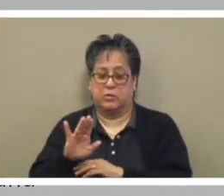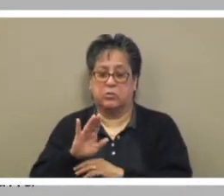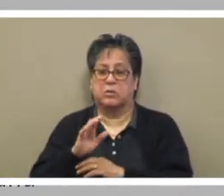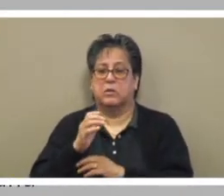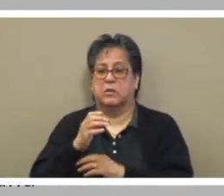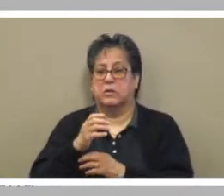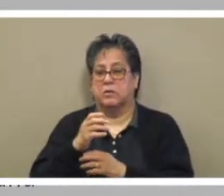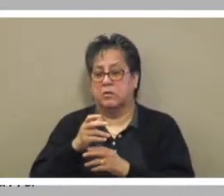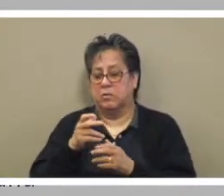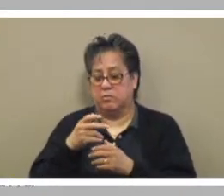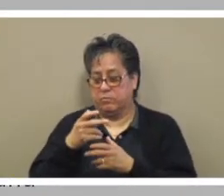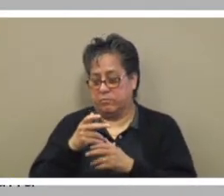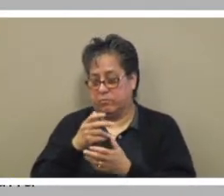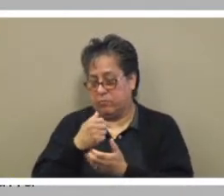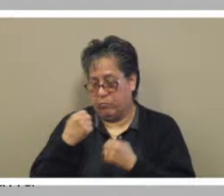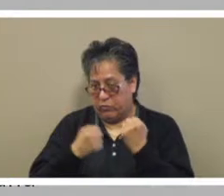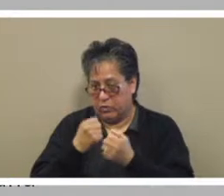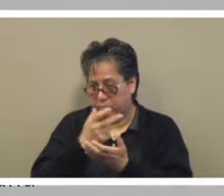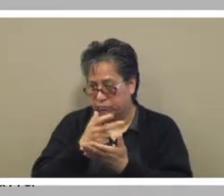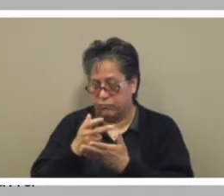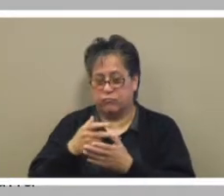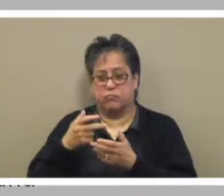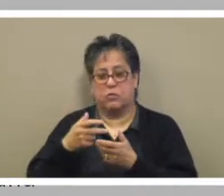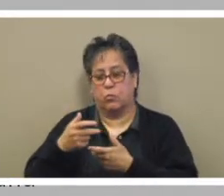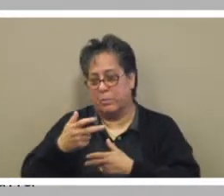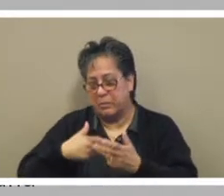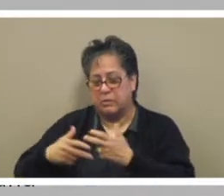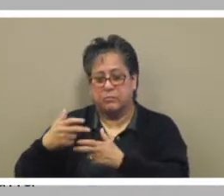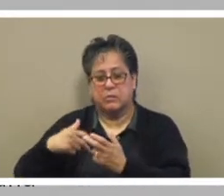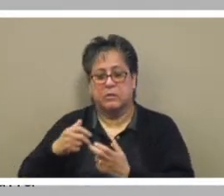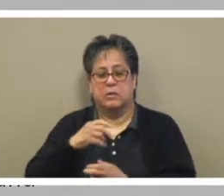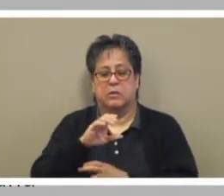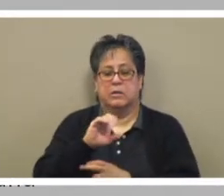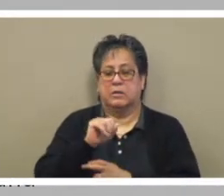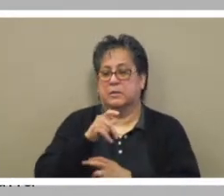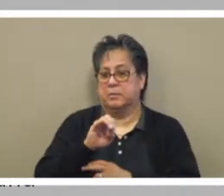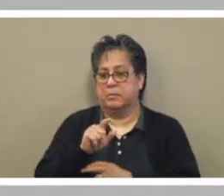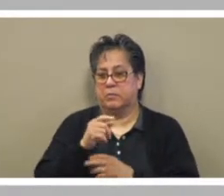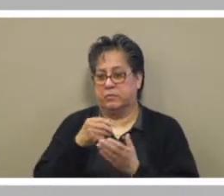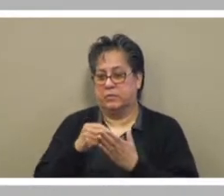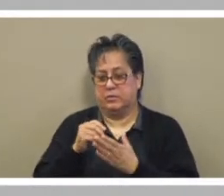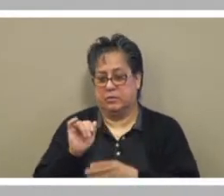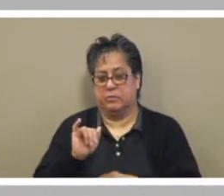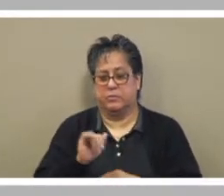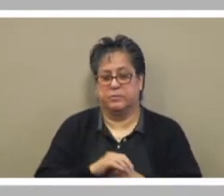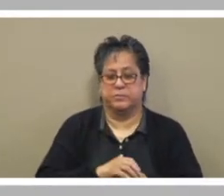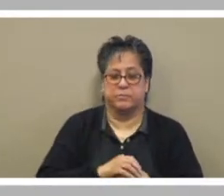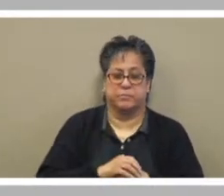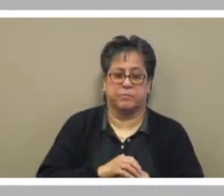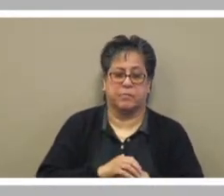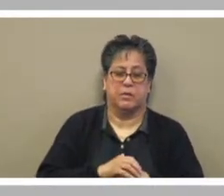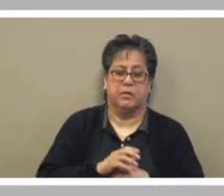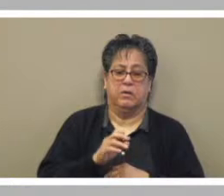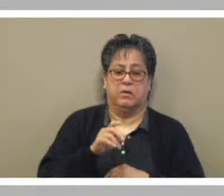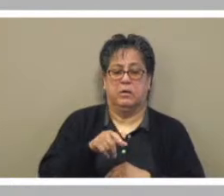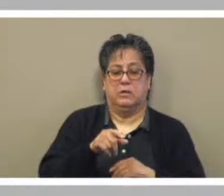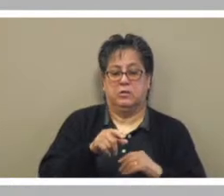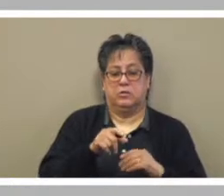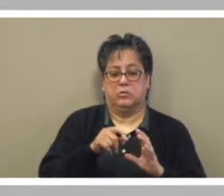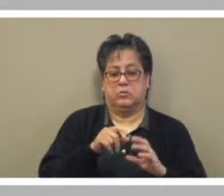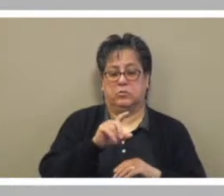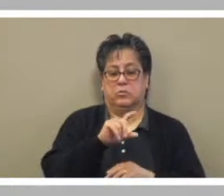equipment replacement, our workforce investments, as well as our capital project funding. So here's an overview